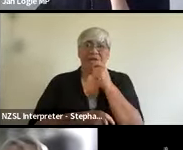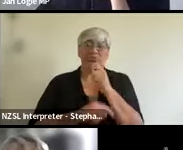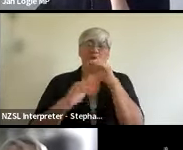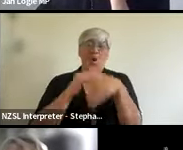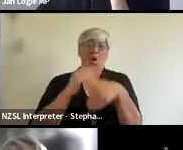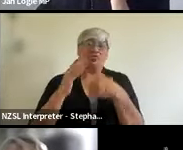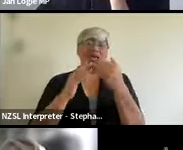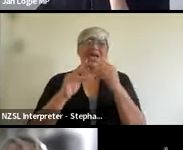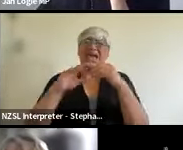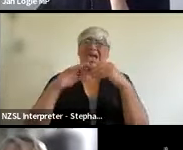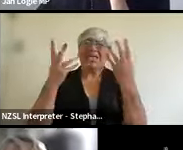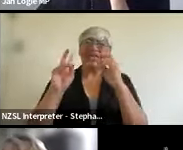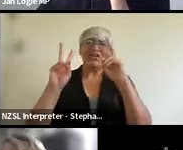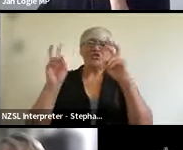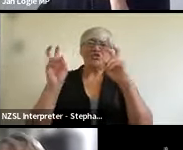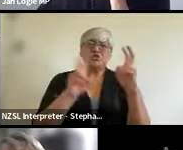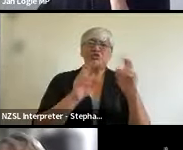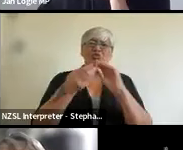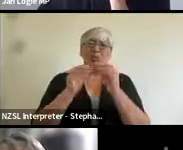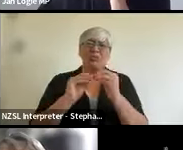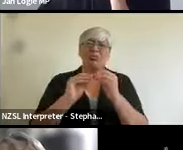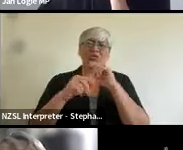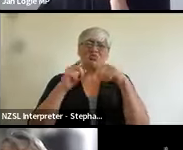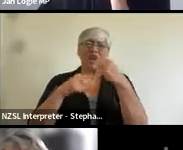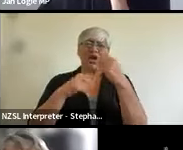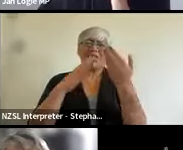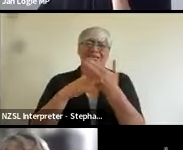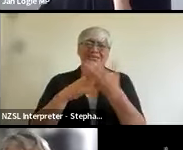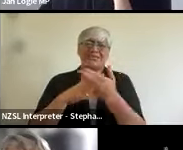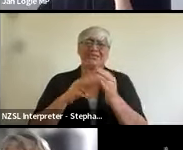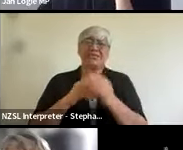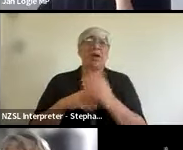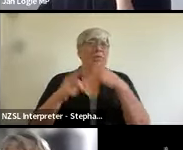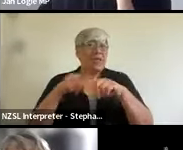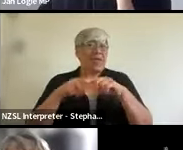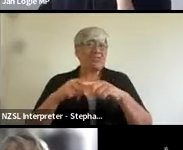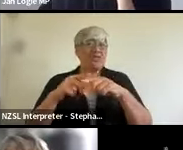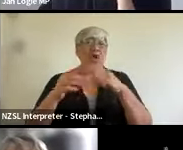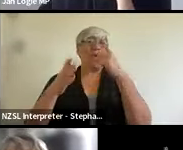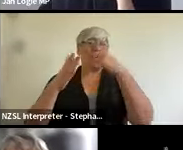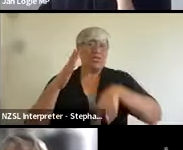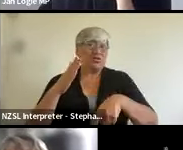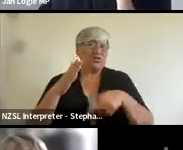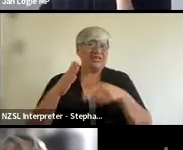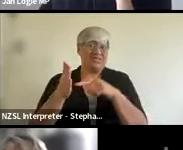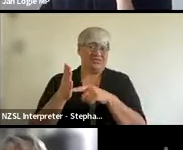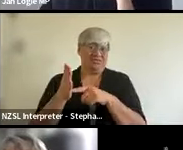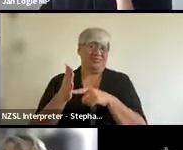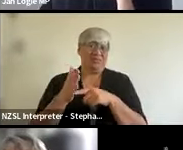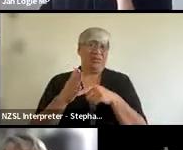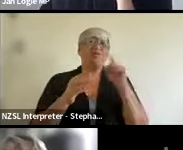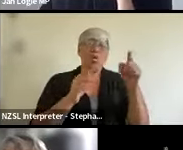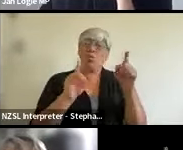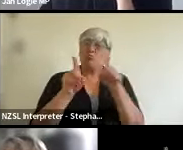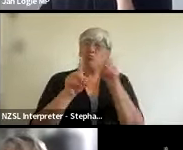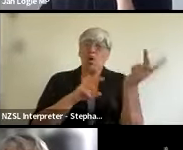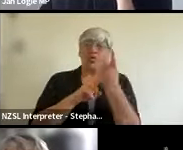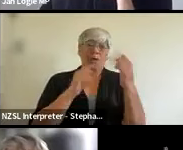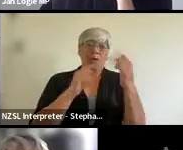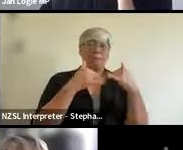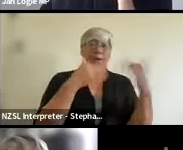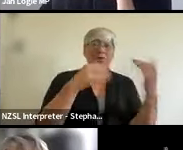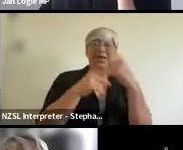accessibility issues, and also consequences by way of penalties for public and private entities